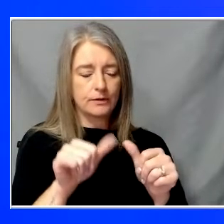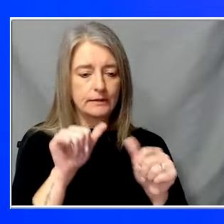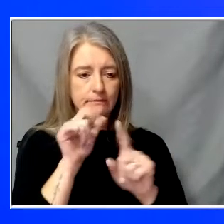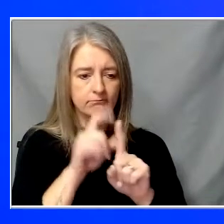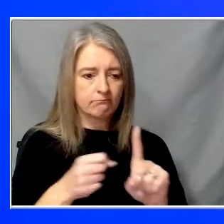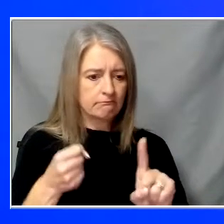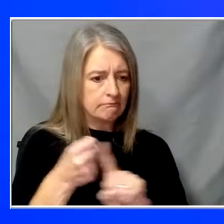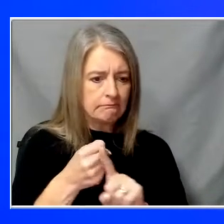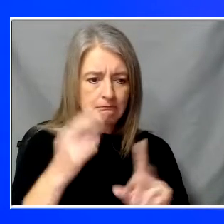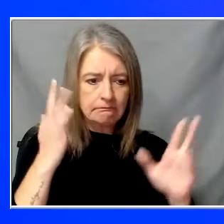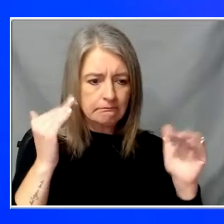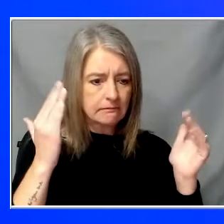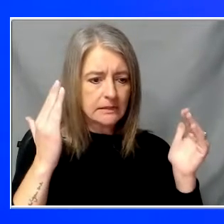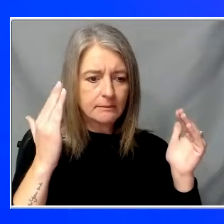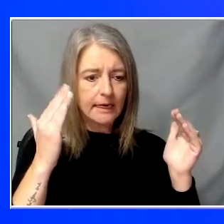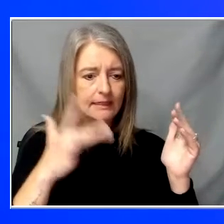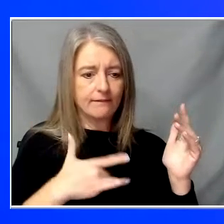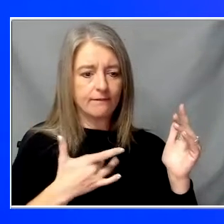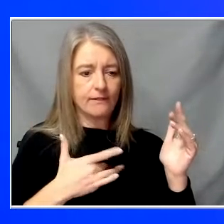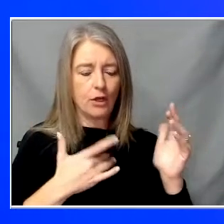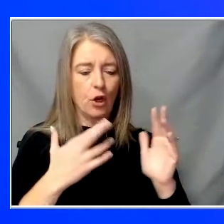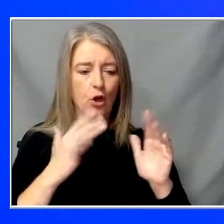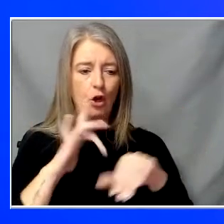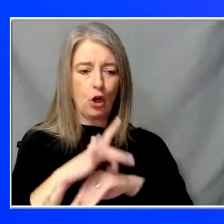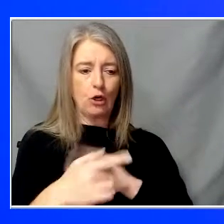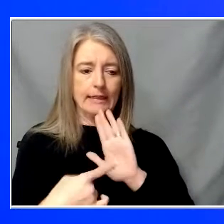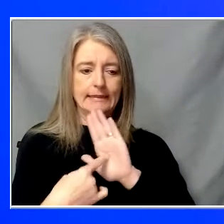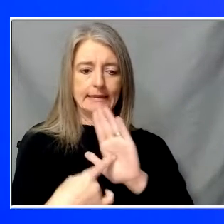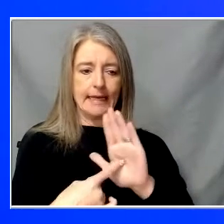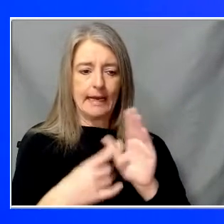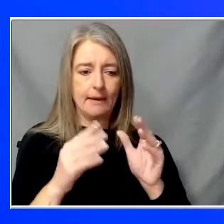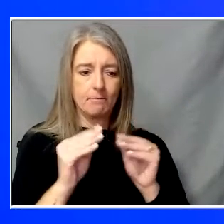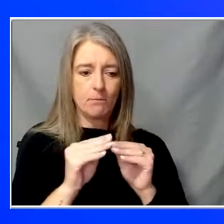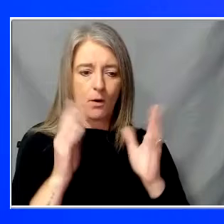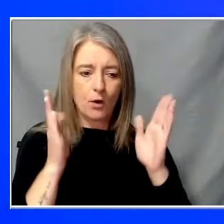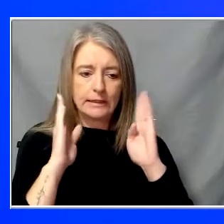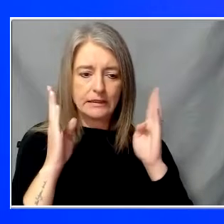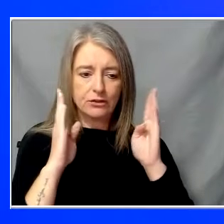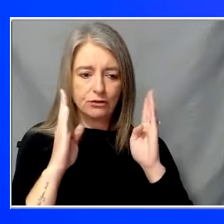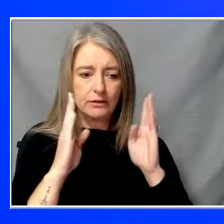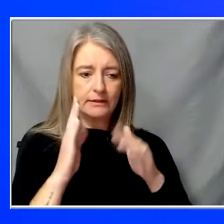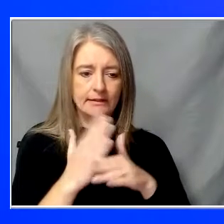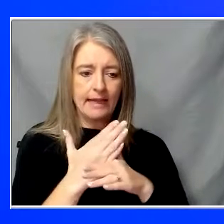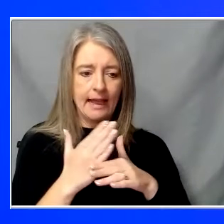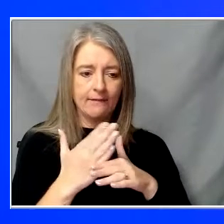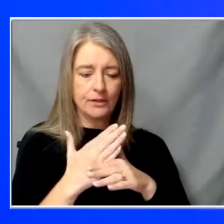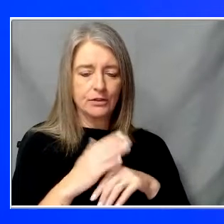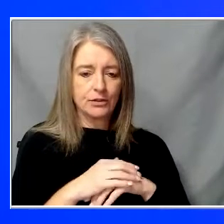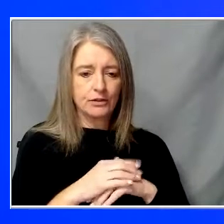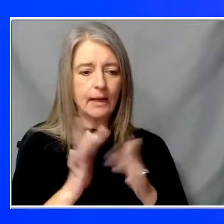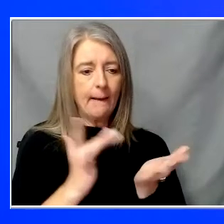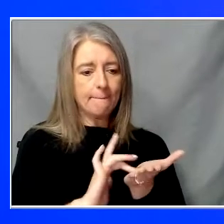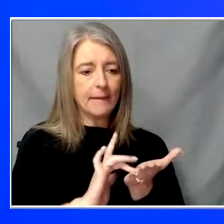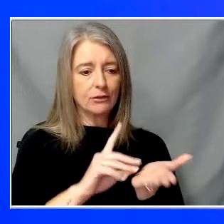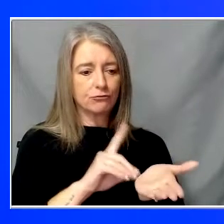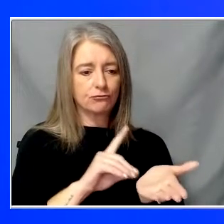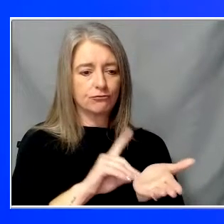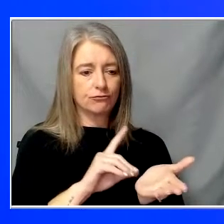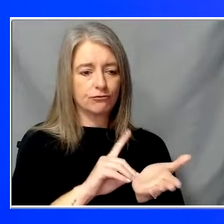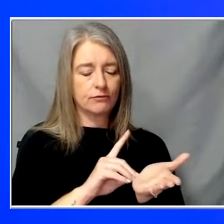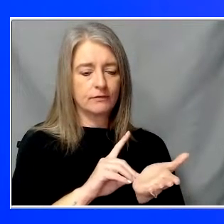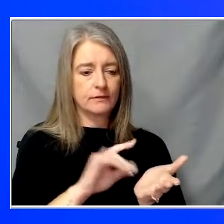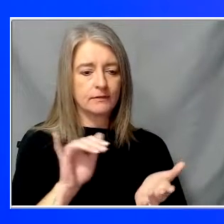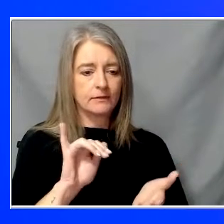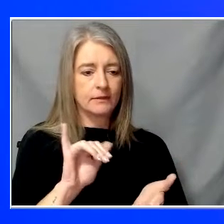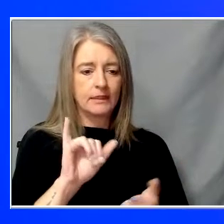you need early sign, you need to pay more attention instead of say, hey, this is average. And the medical doctor, especially like